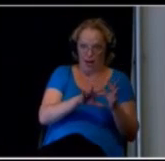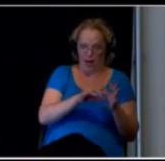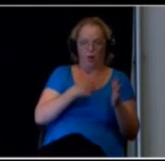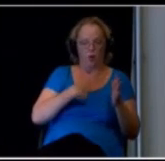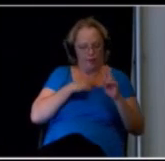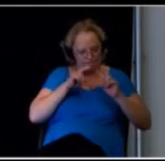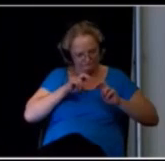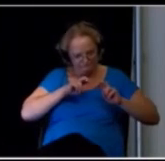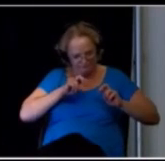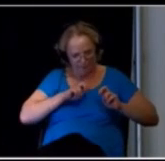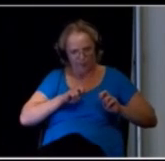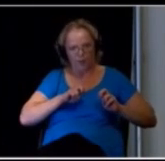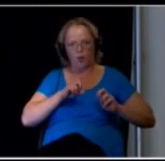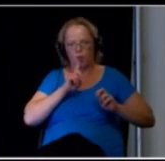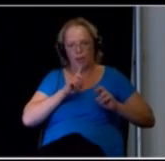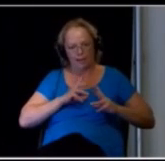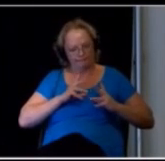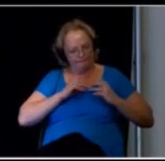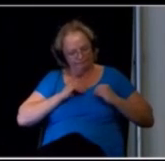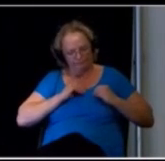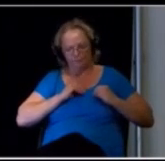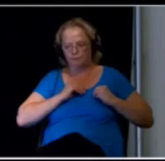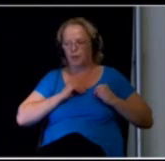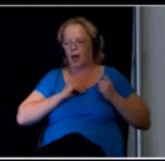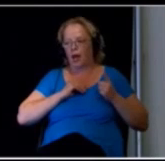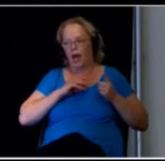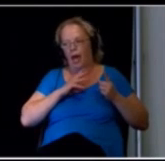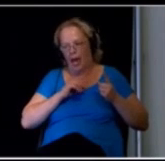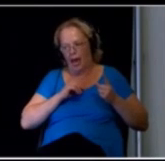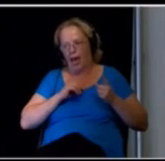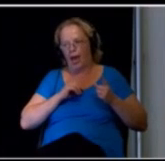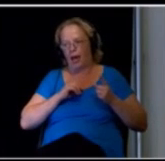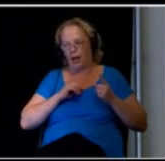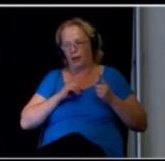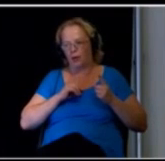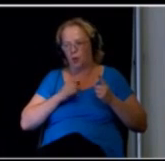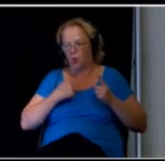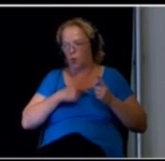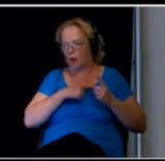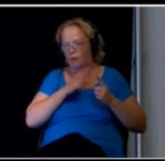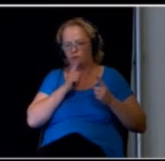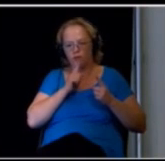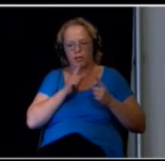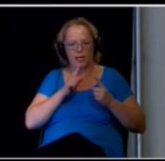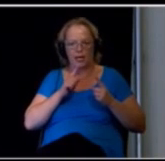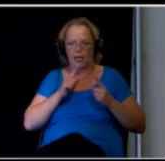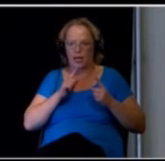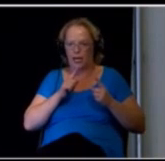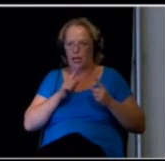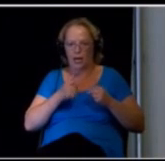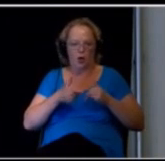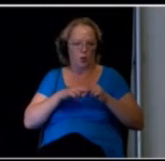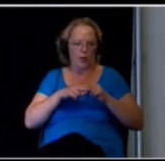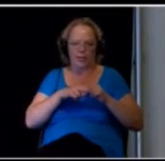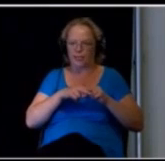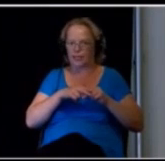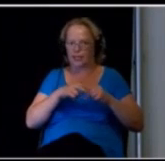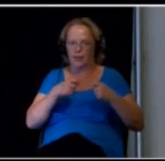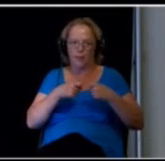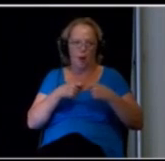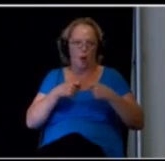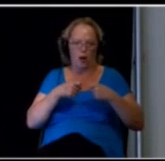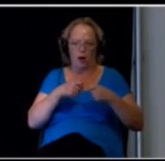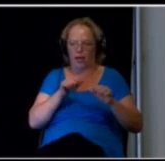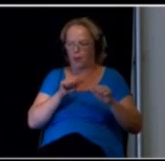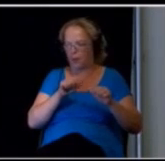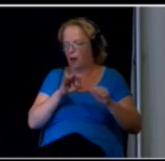and I'm very happy to announce that we've dramatically increased the power capability of the Powerwall. So it's actually going to go